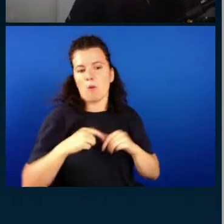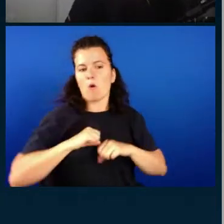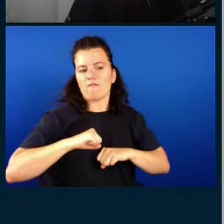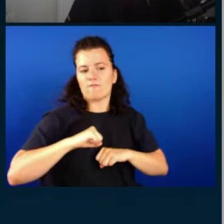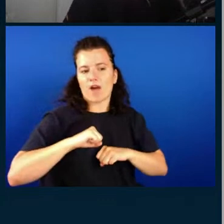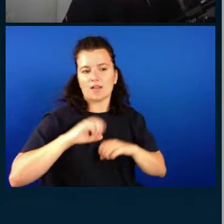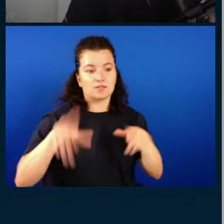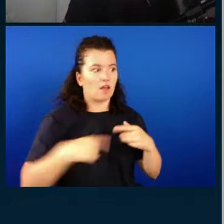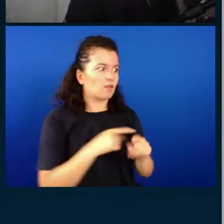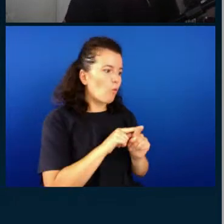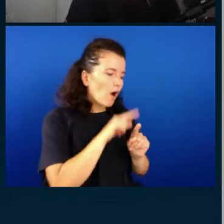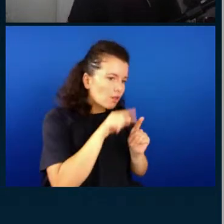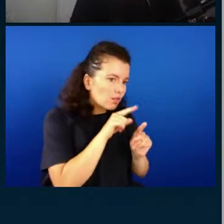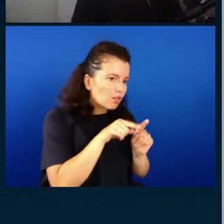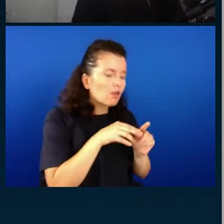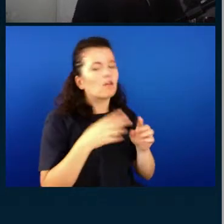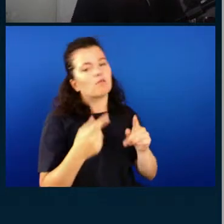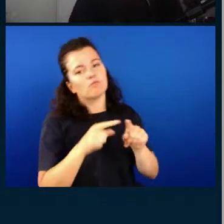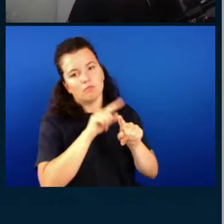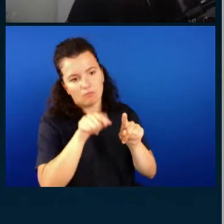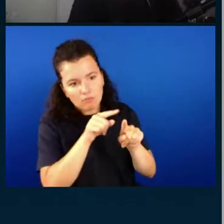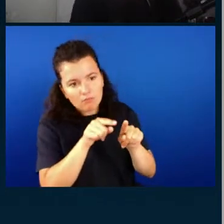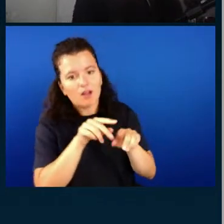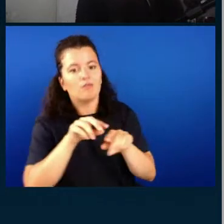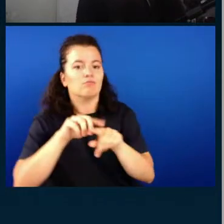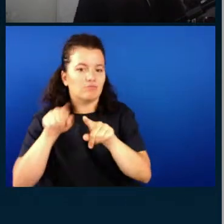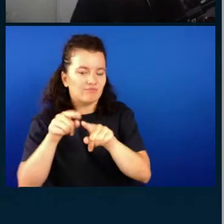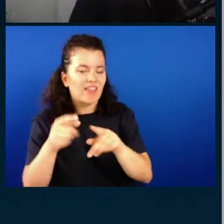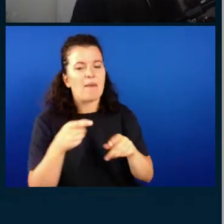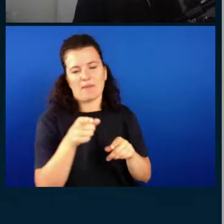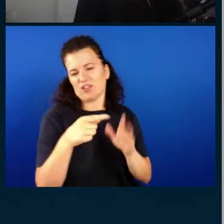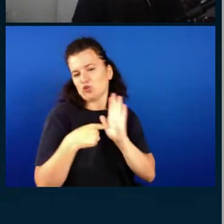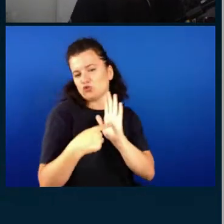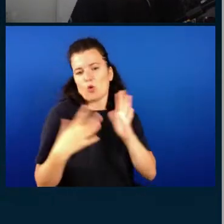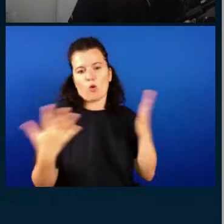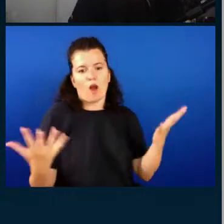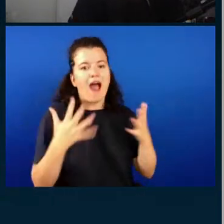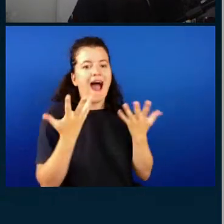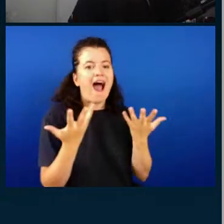So that's my example of a bit more complicated function app.